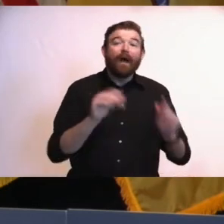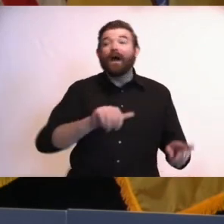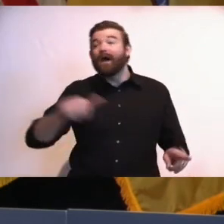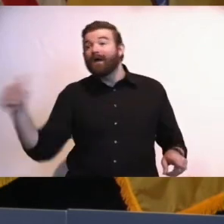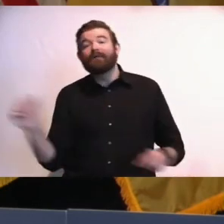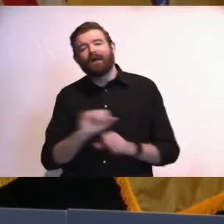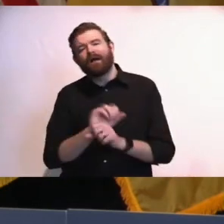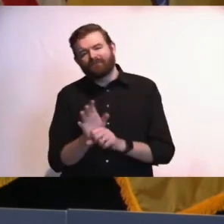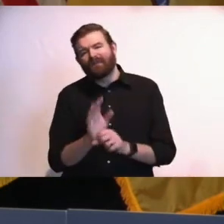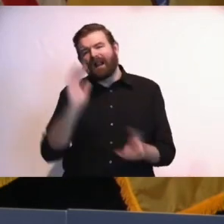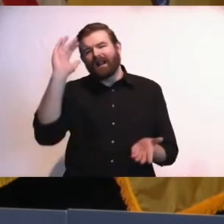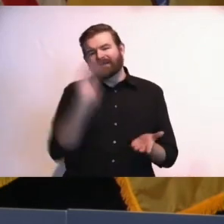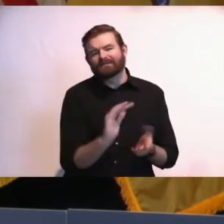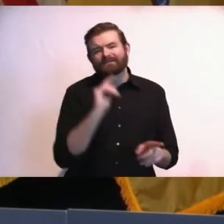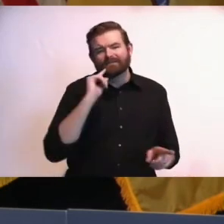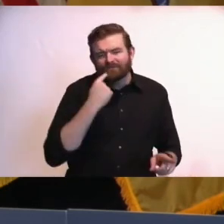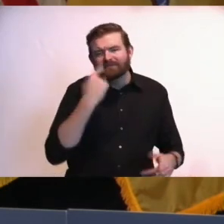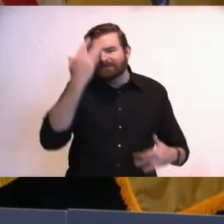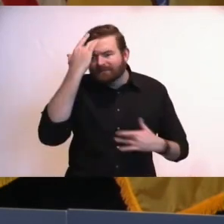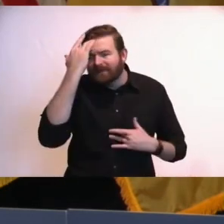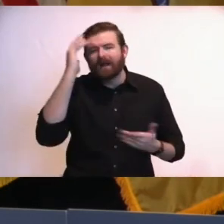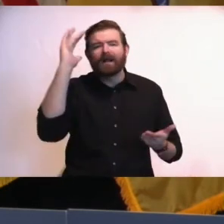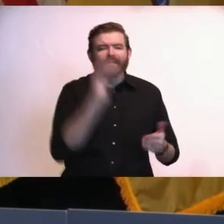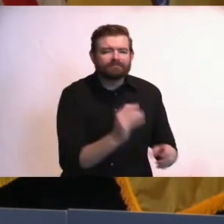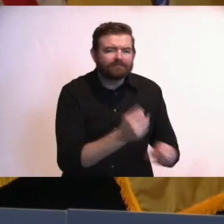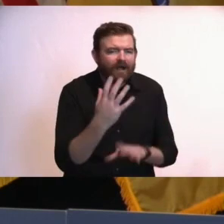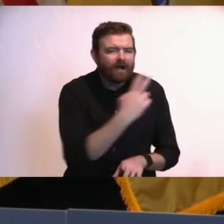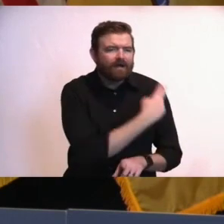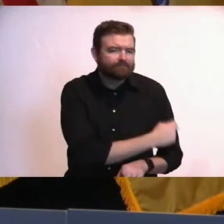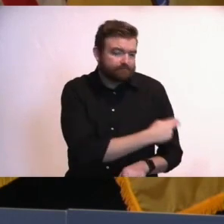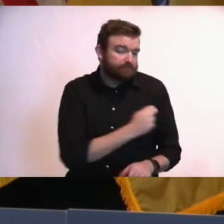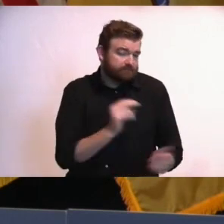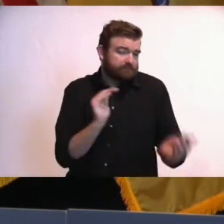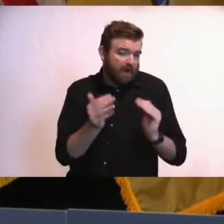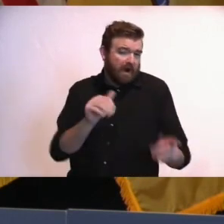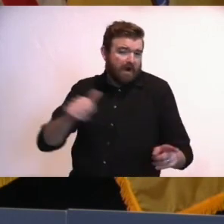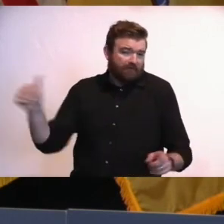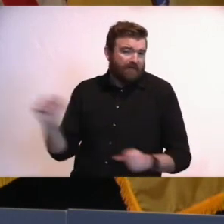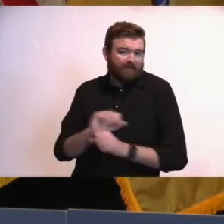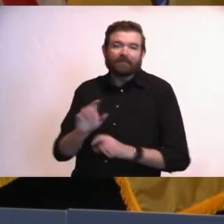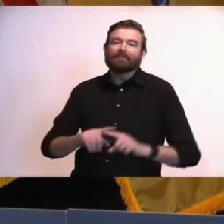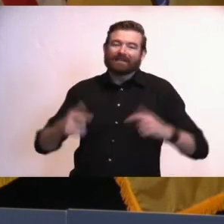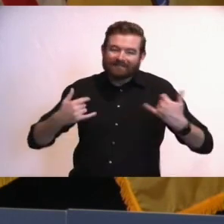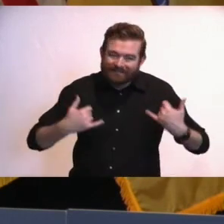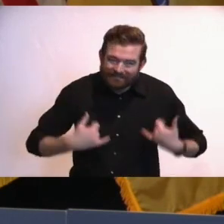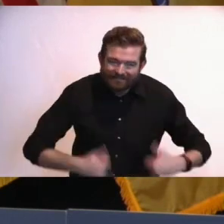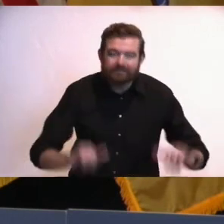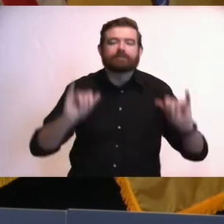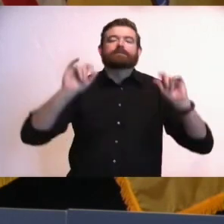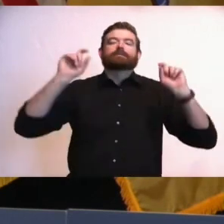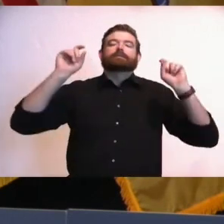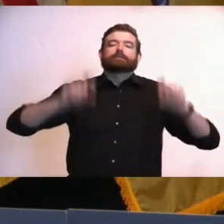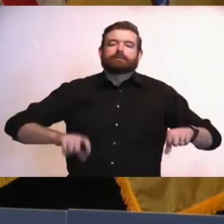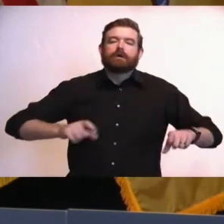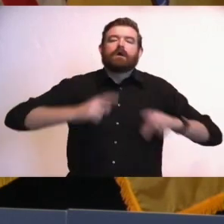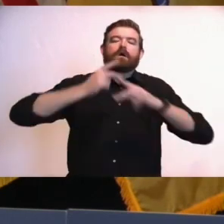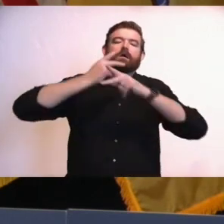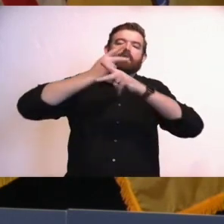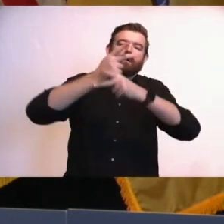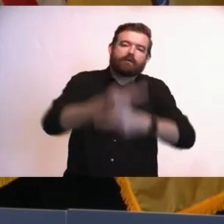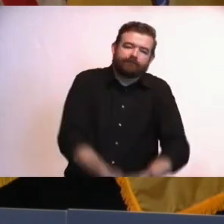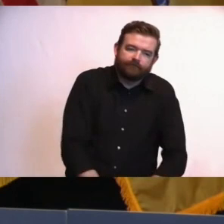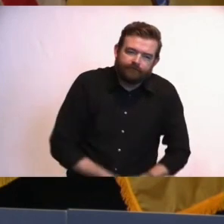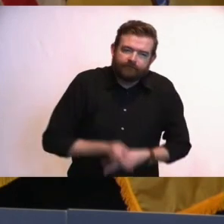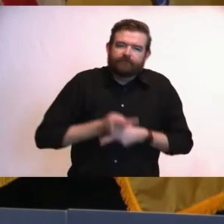less hospitalizations and less deaths in comparison to other variants, we have to still maintain our high level of vaccination to try